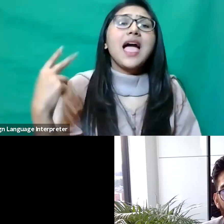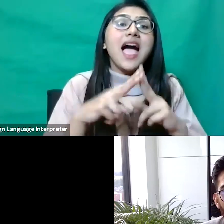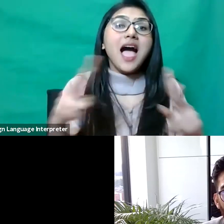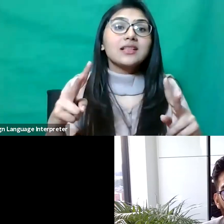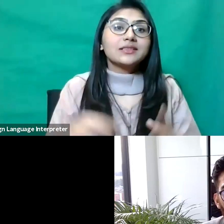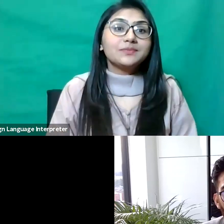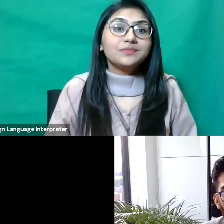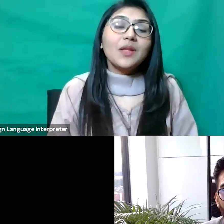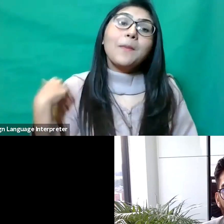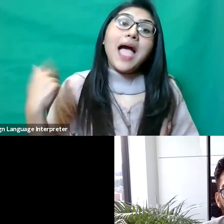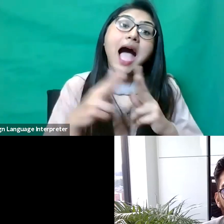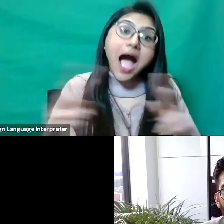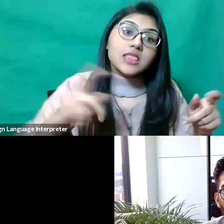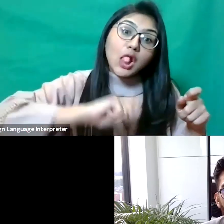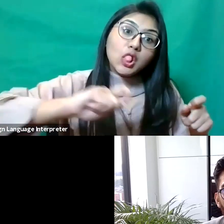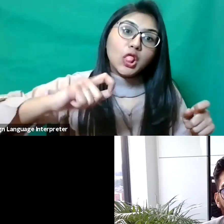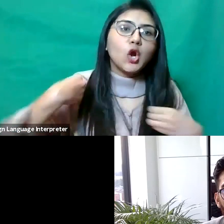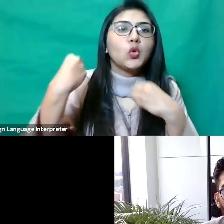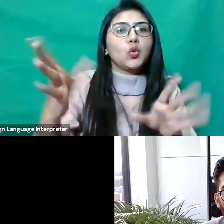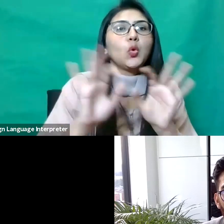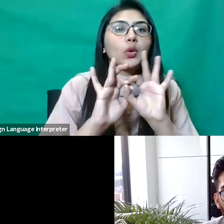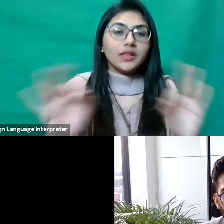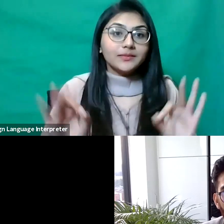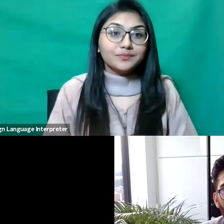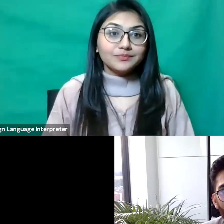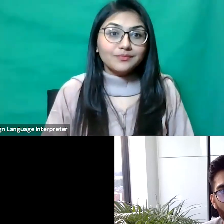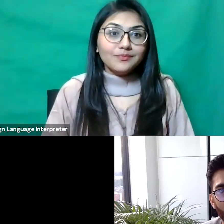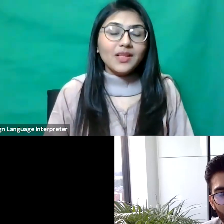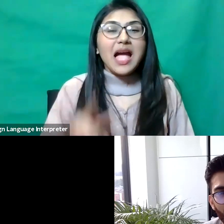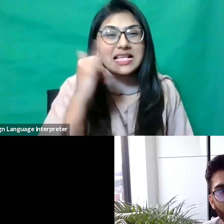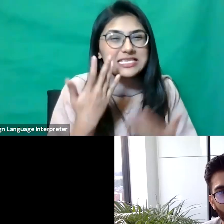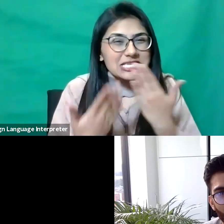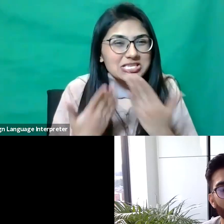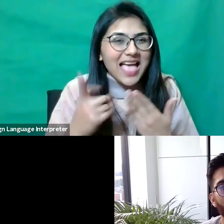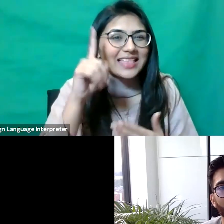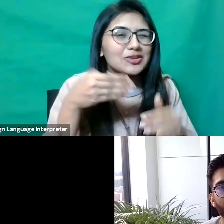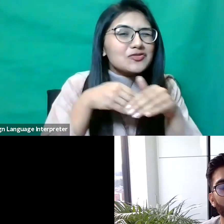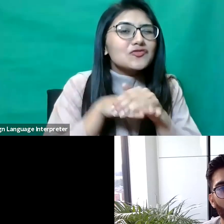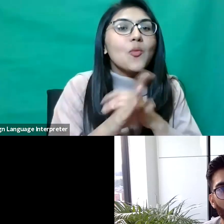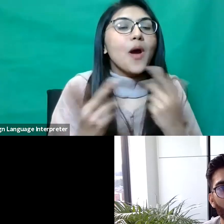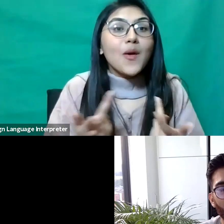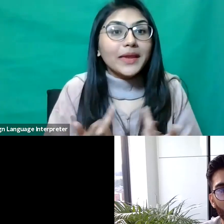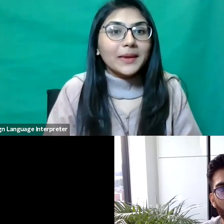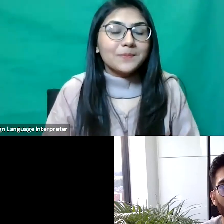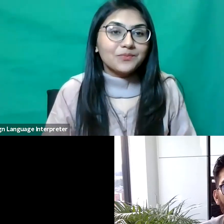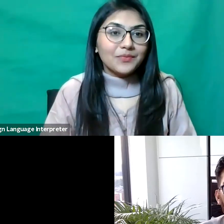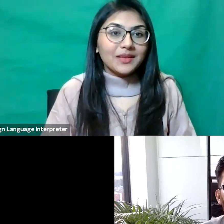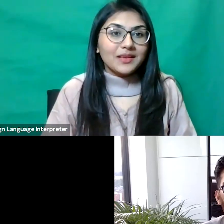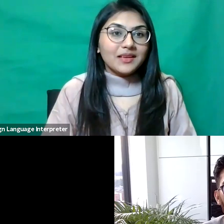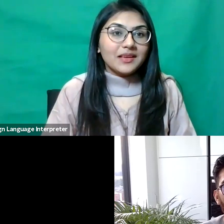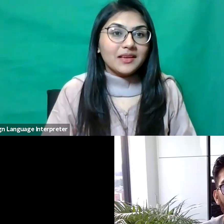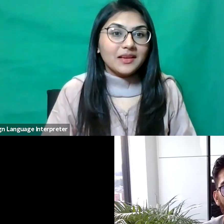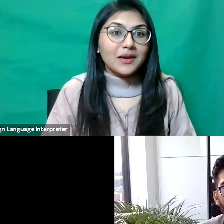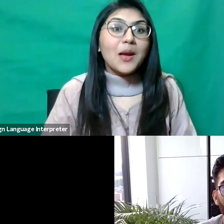best to mention it. The only time I possibly wouldn't mention it is if maybe hearing loss wasn't